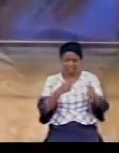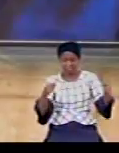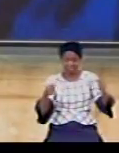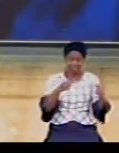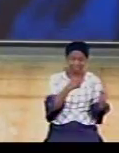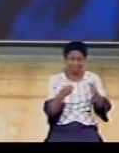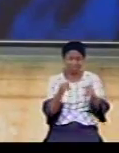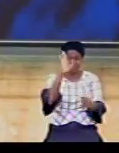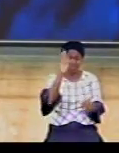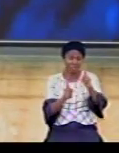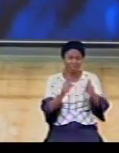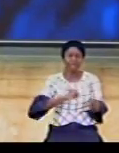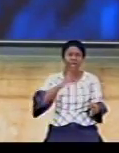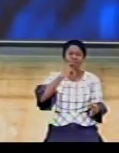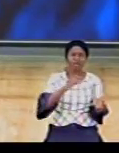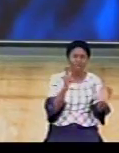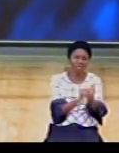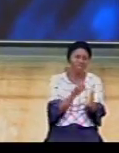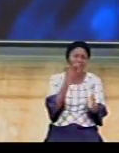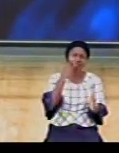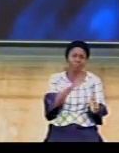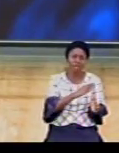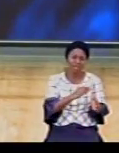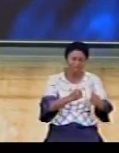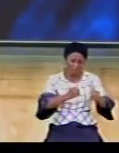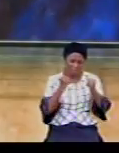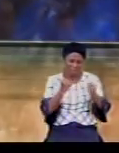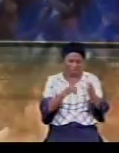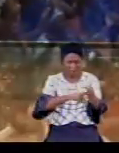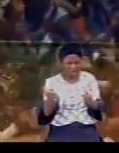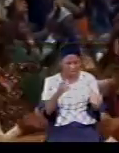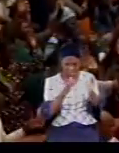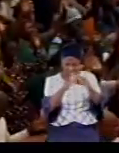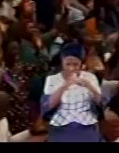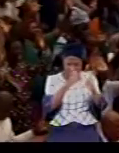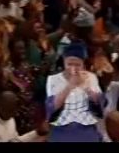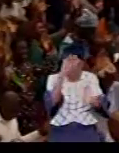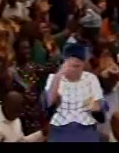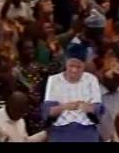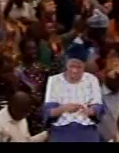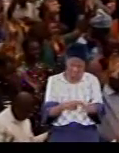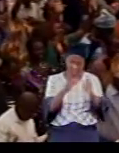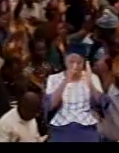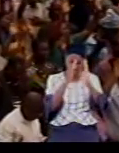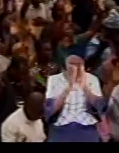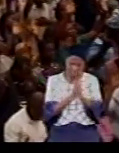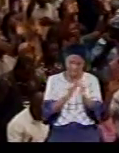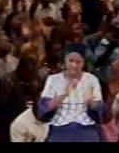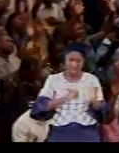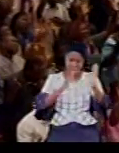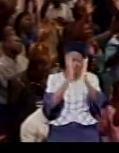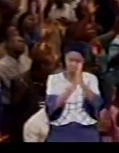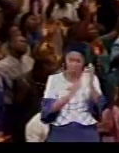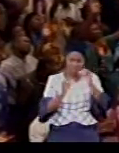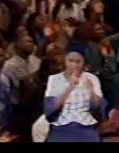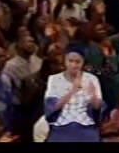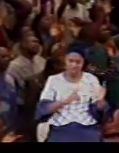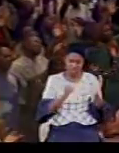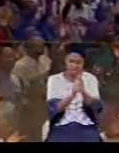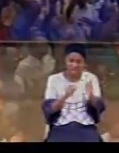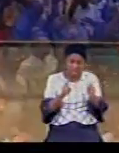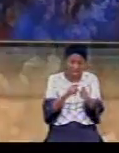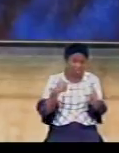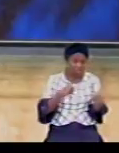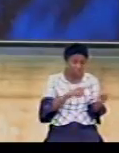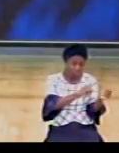I command that contrary power, come out in Jesus' name. And I pray, Lord, as we go back home, we